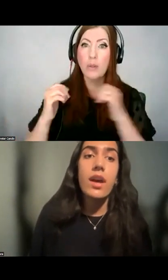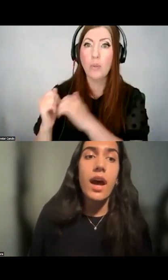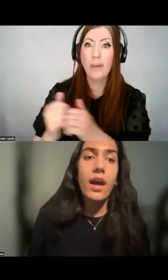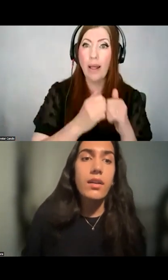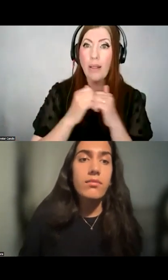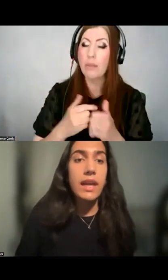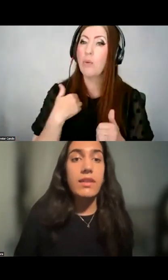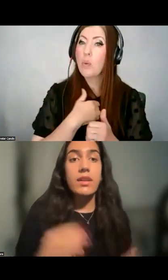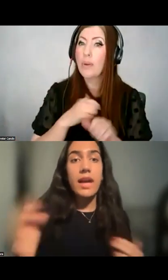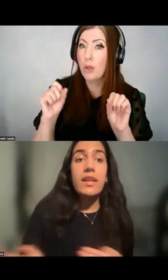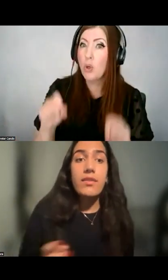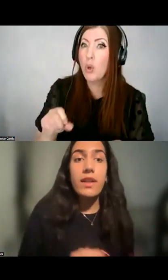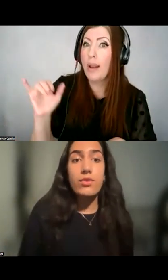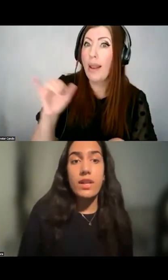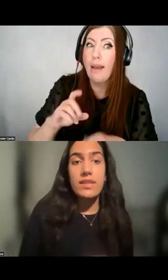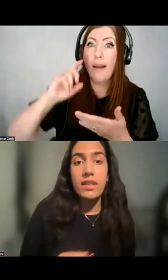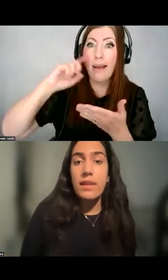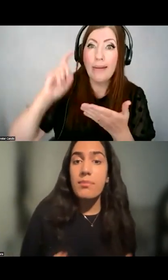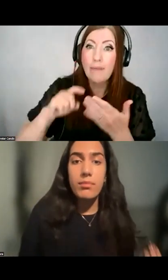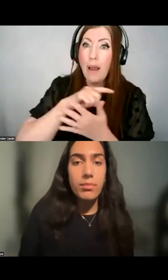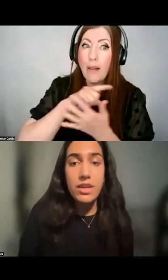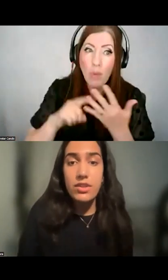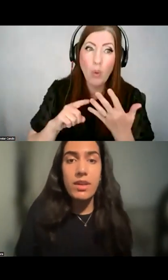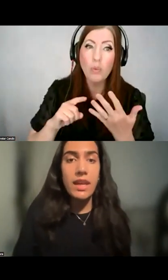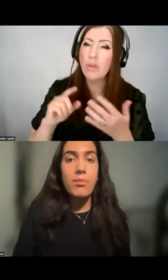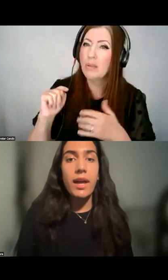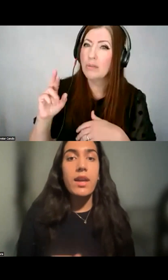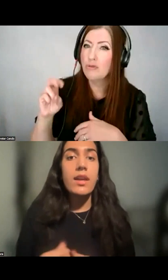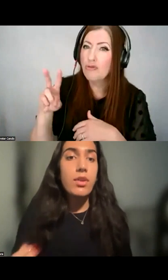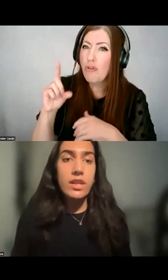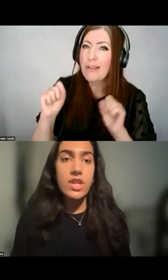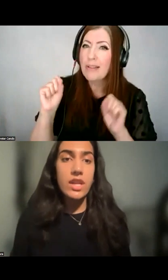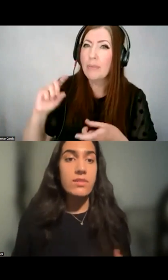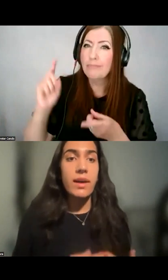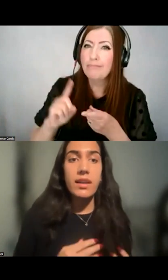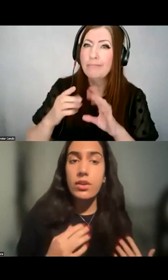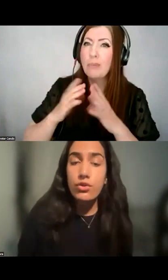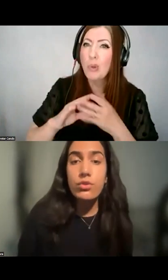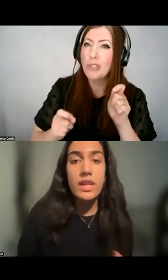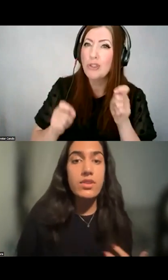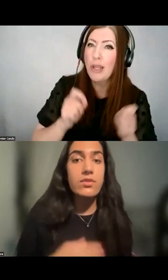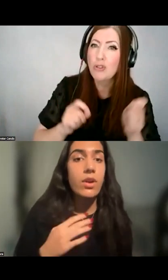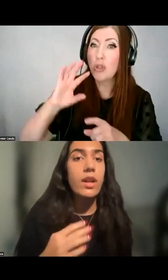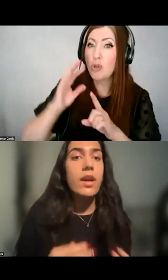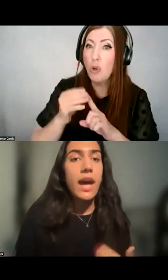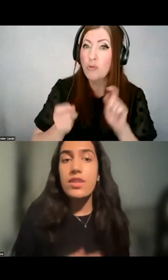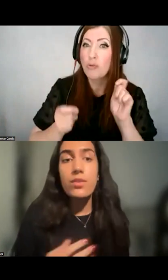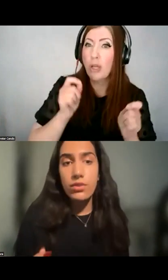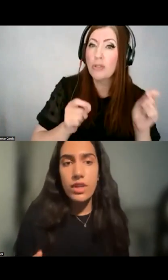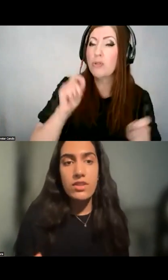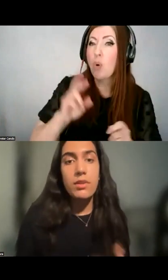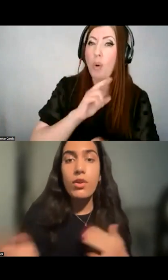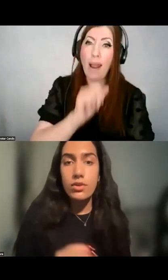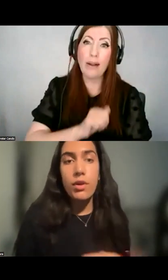to identify those trends that could then be potentially mitigated by community changes, by cultural changes, or